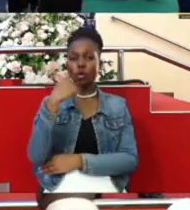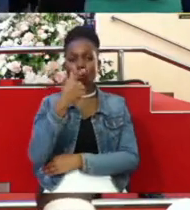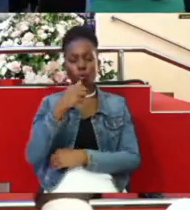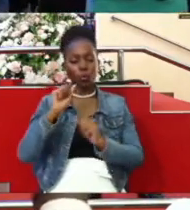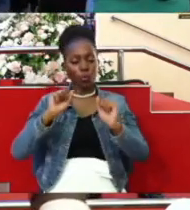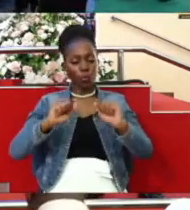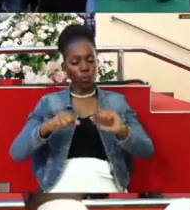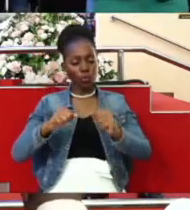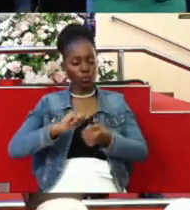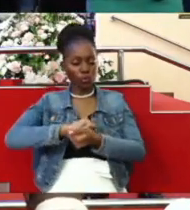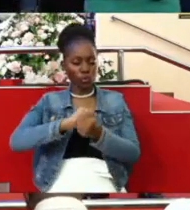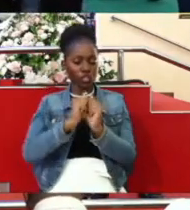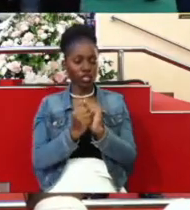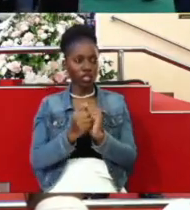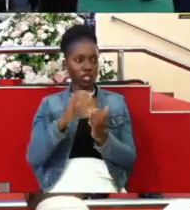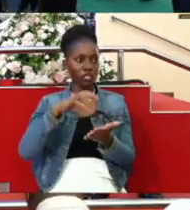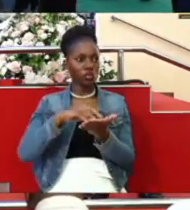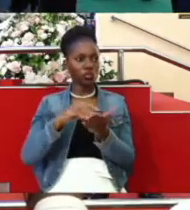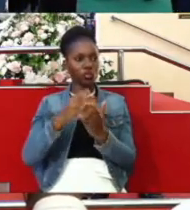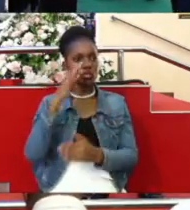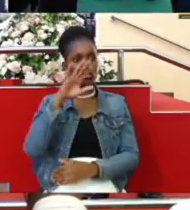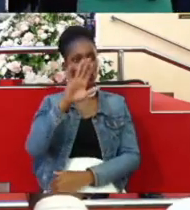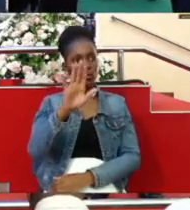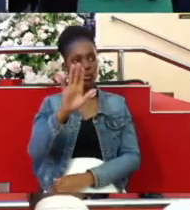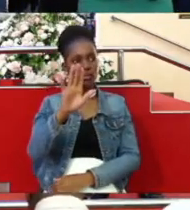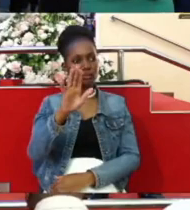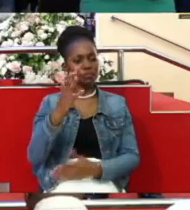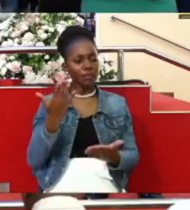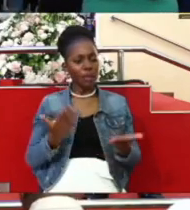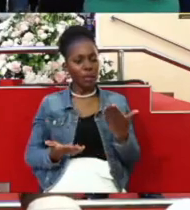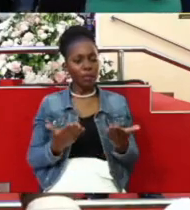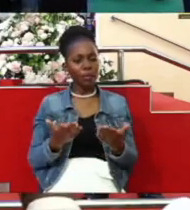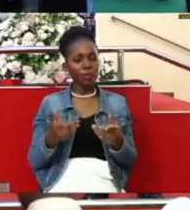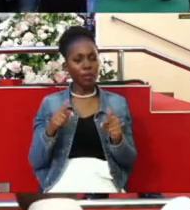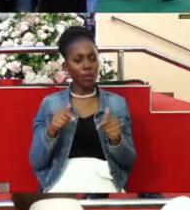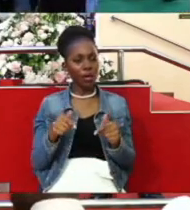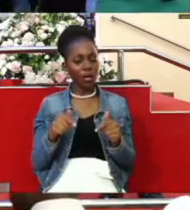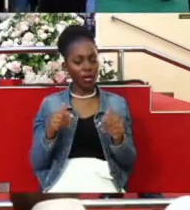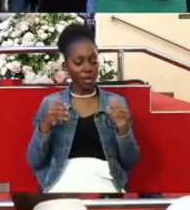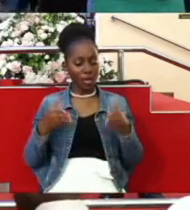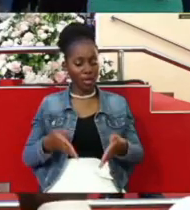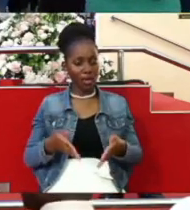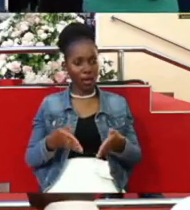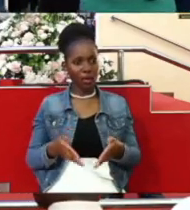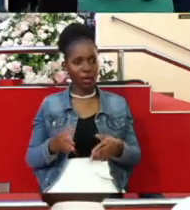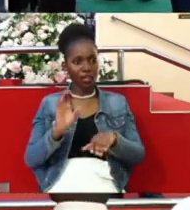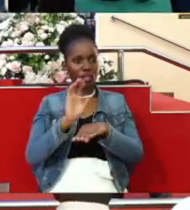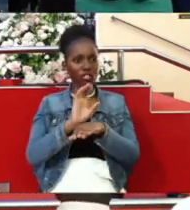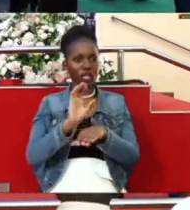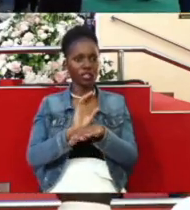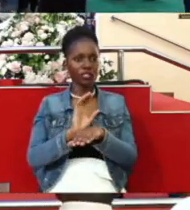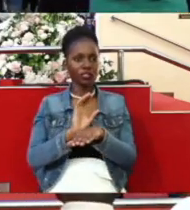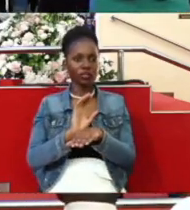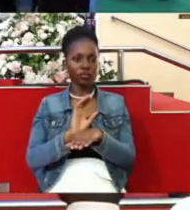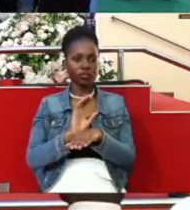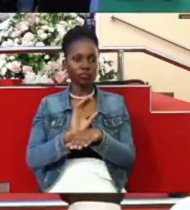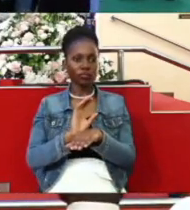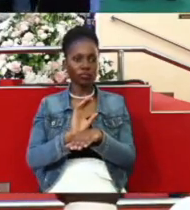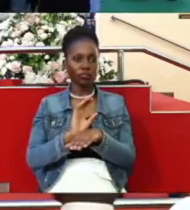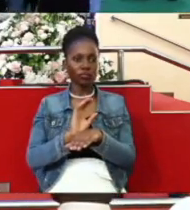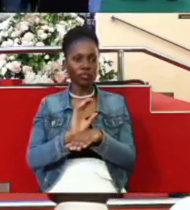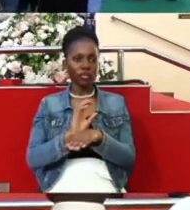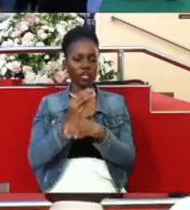ambaye atabadilisha hii hali. You could be also here in this sanctuary. Pengine uko katika hili kanisa. You are discouraged in